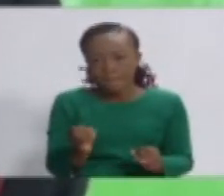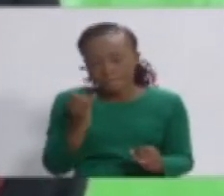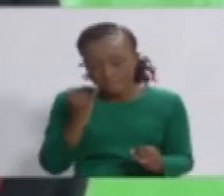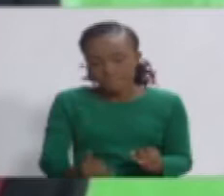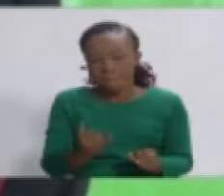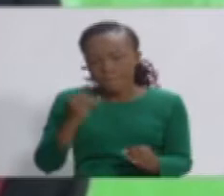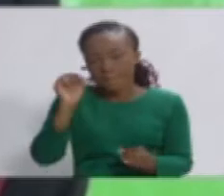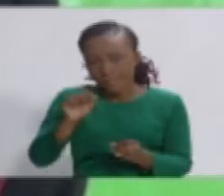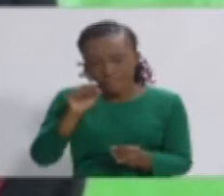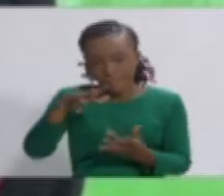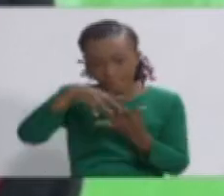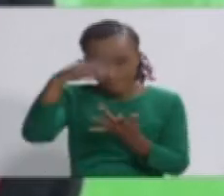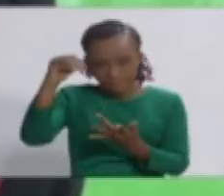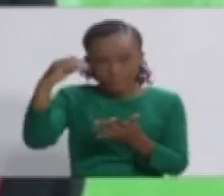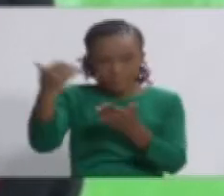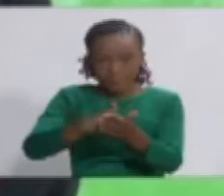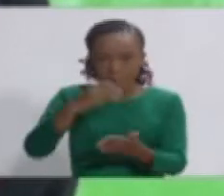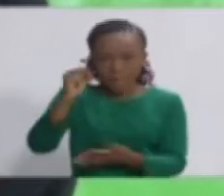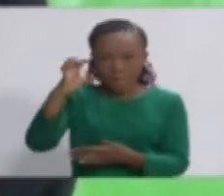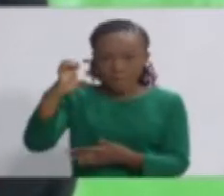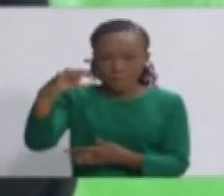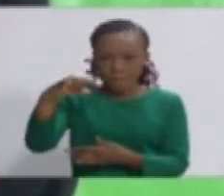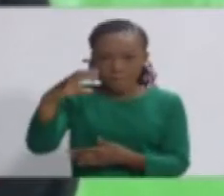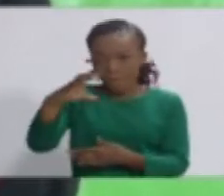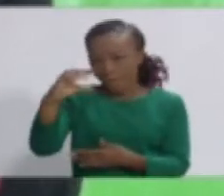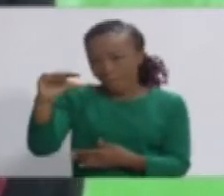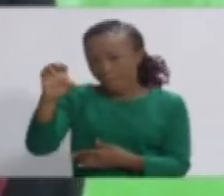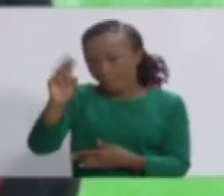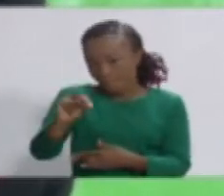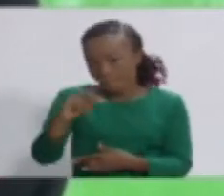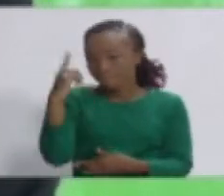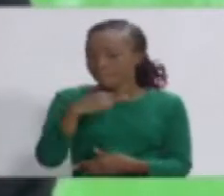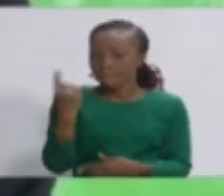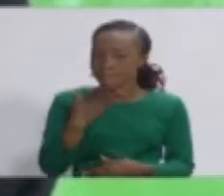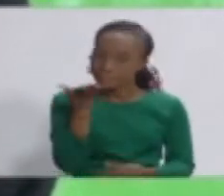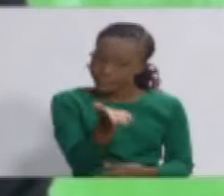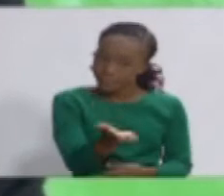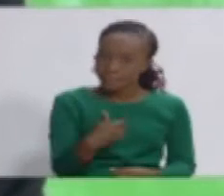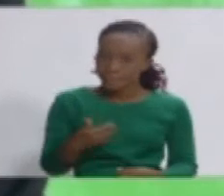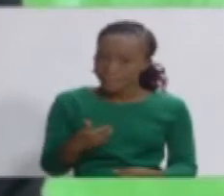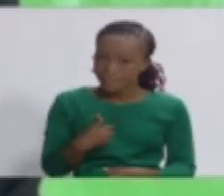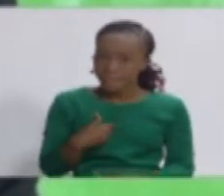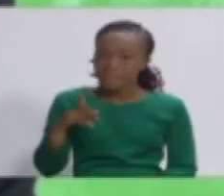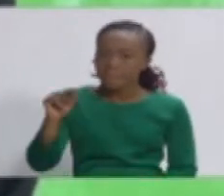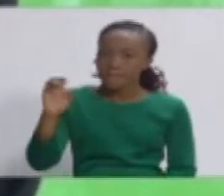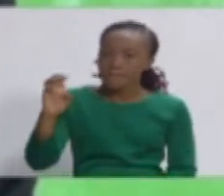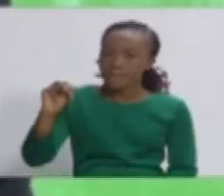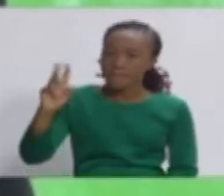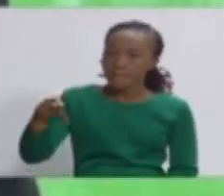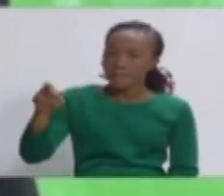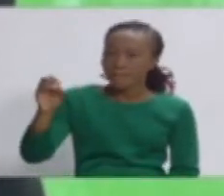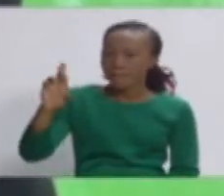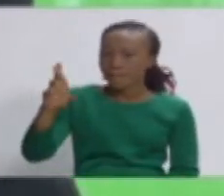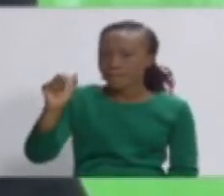our new Secretary General. So whoever will be there will be holding temporarily, pending